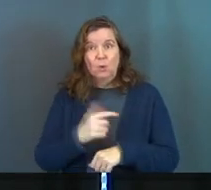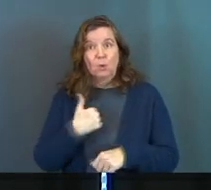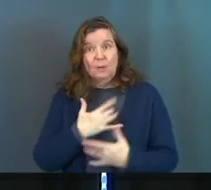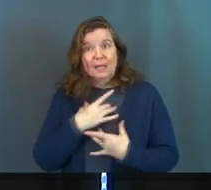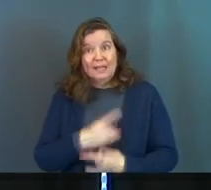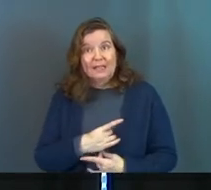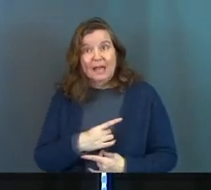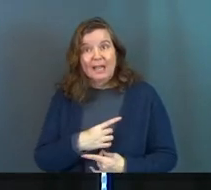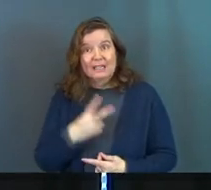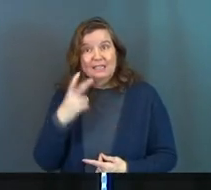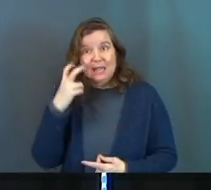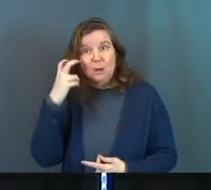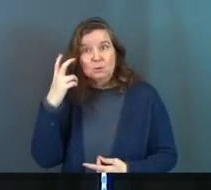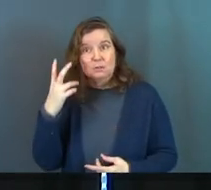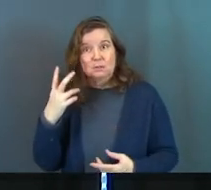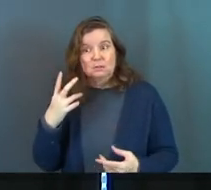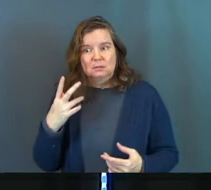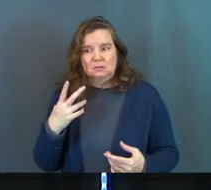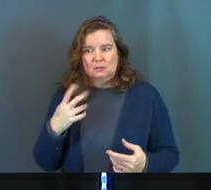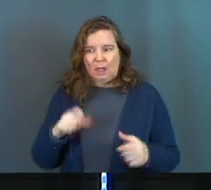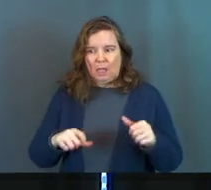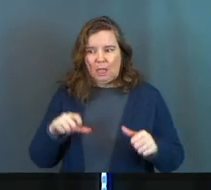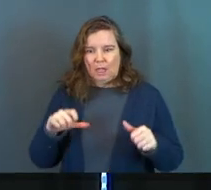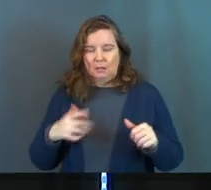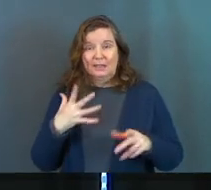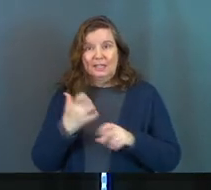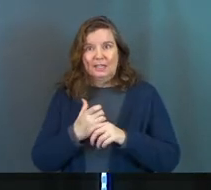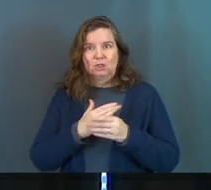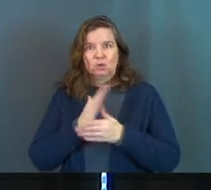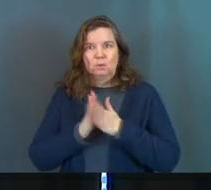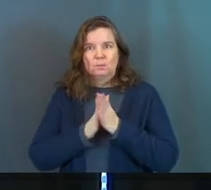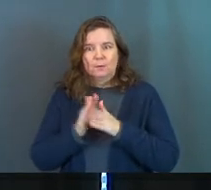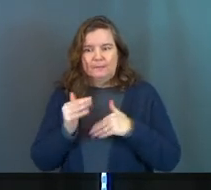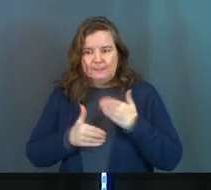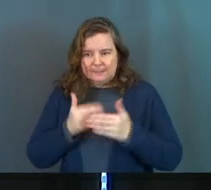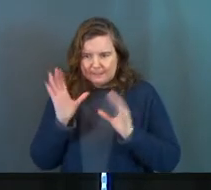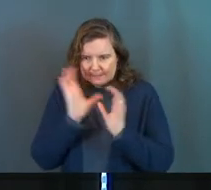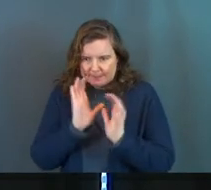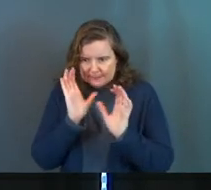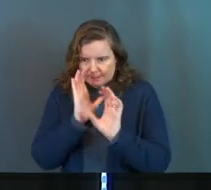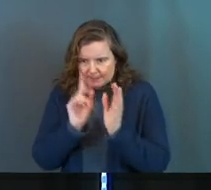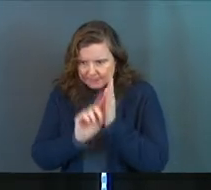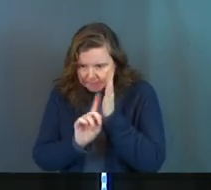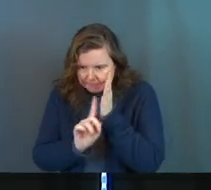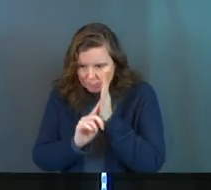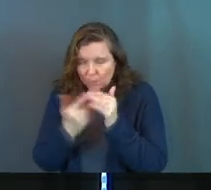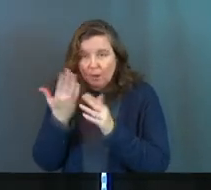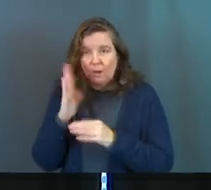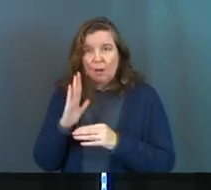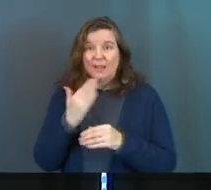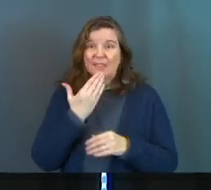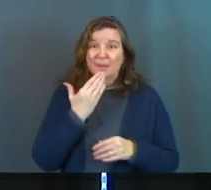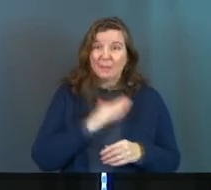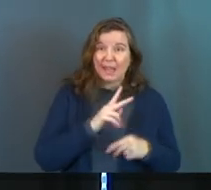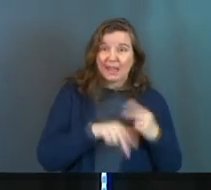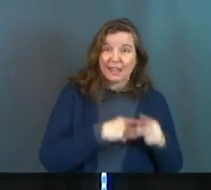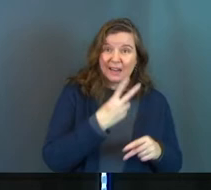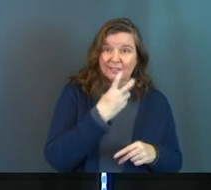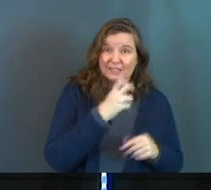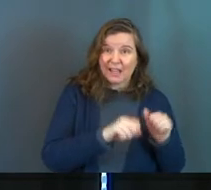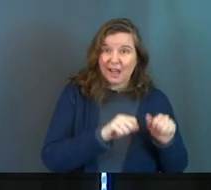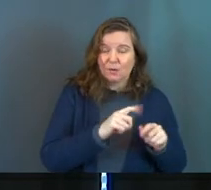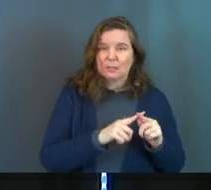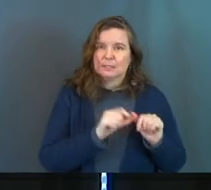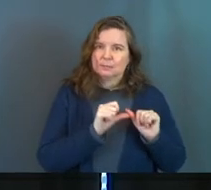we like doubts. We like doubts that get you moving and finding things out with God. The bad kind of doubt